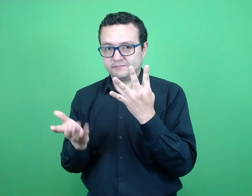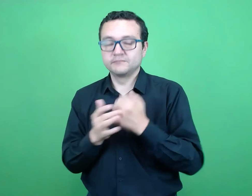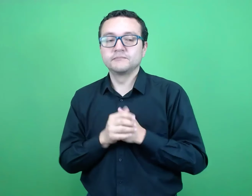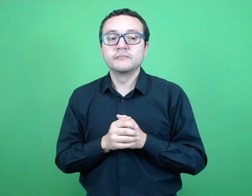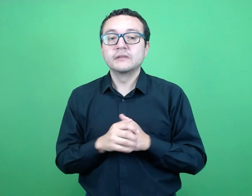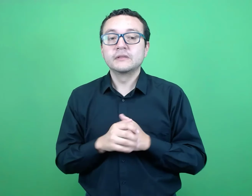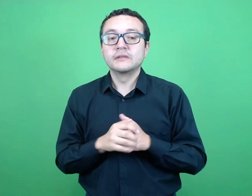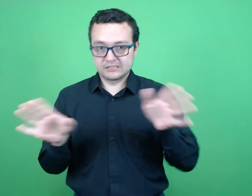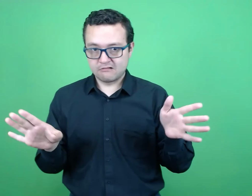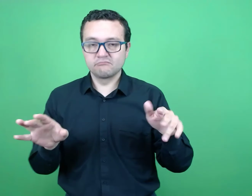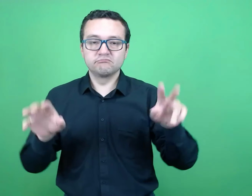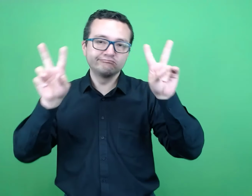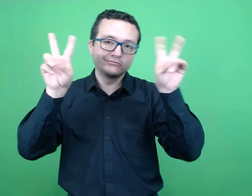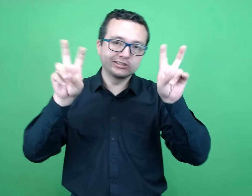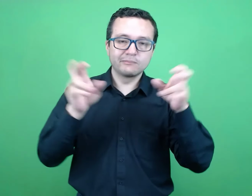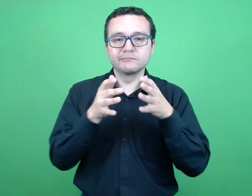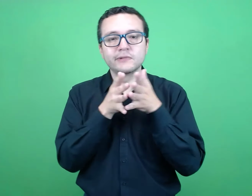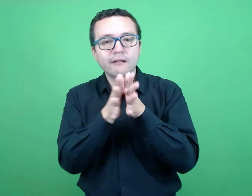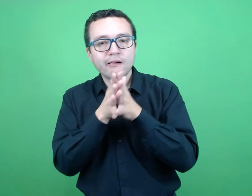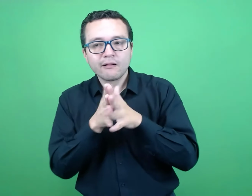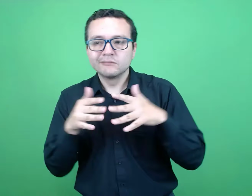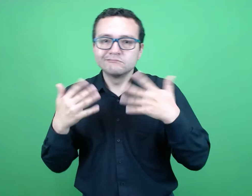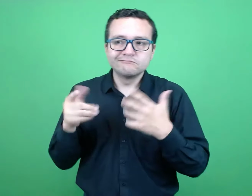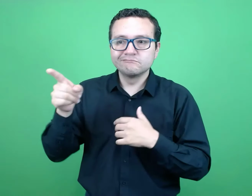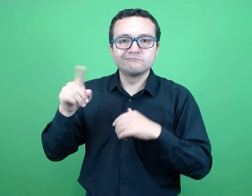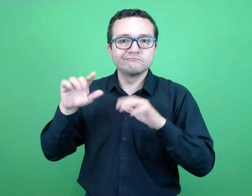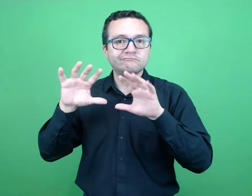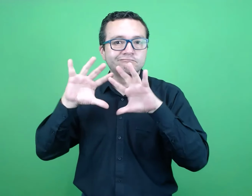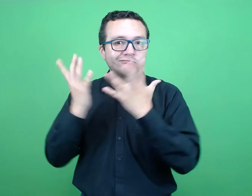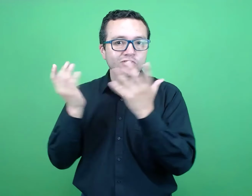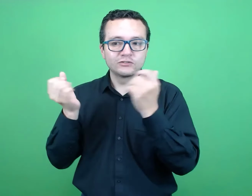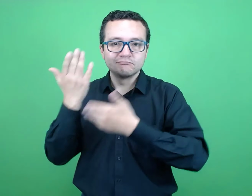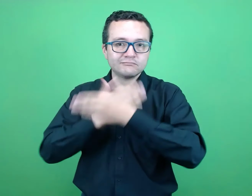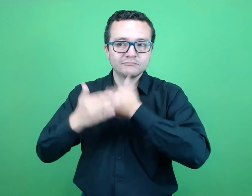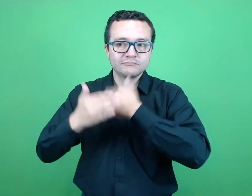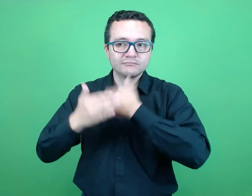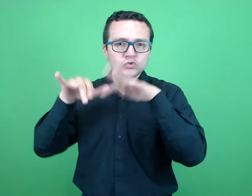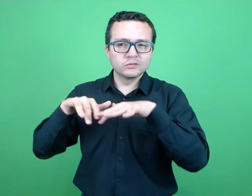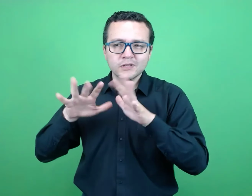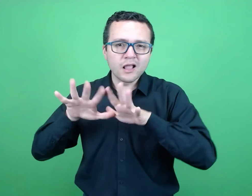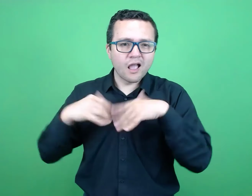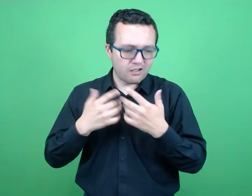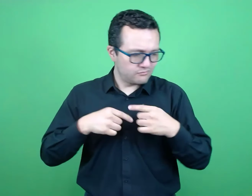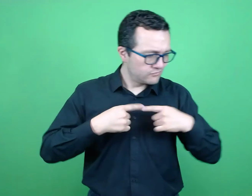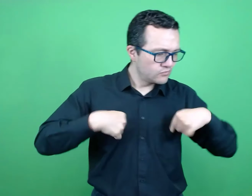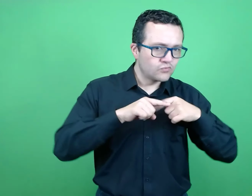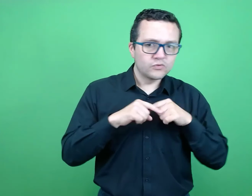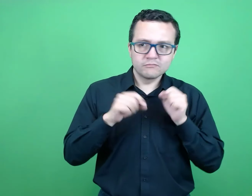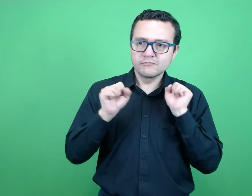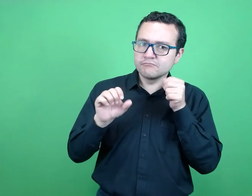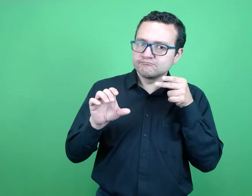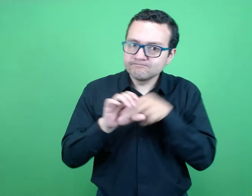on how we all as youth can engage in the conversation. We're also going to go through best practices or